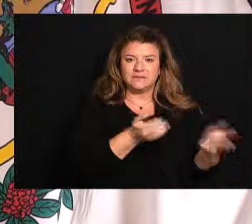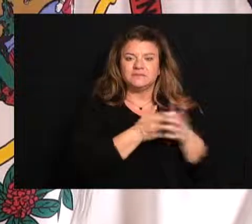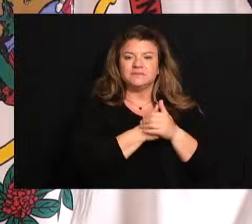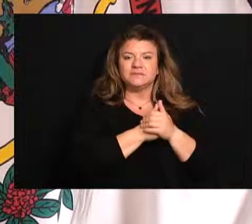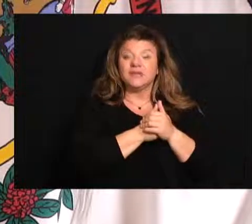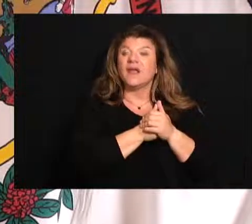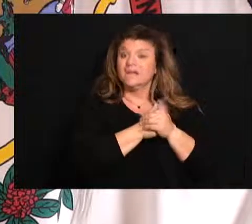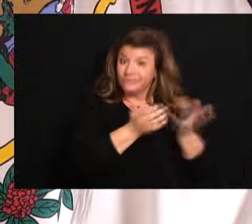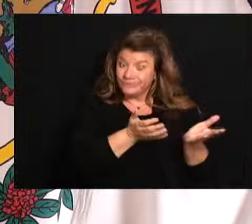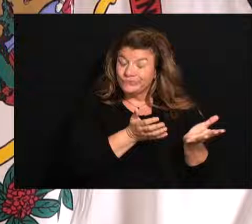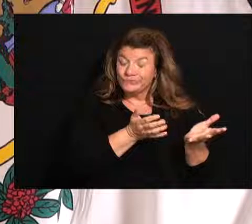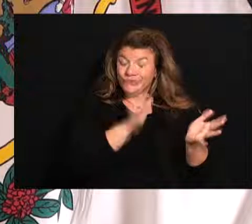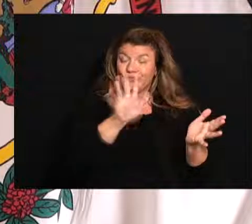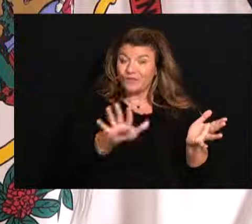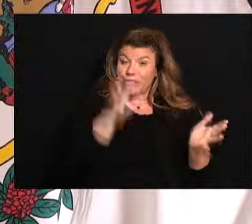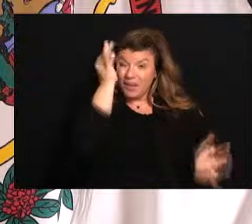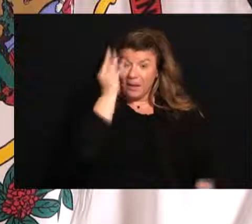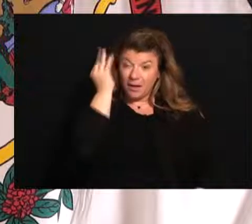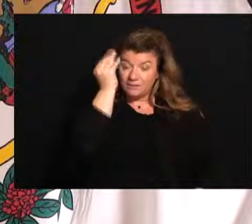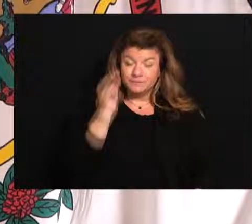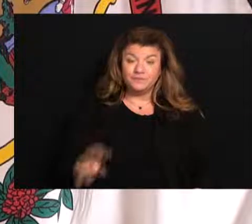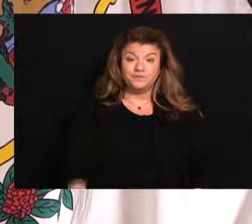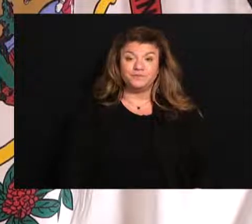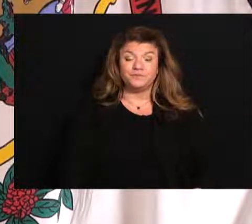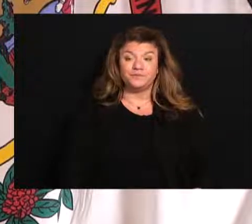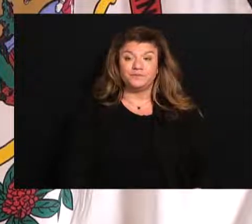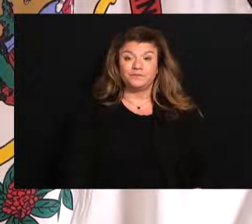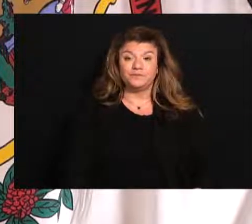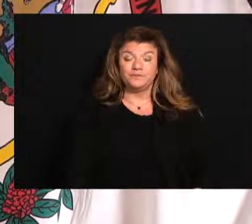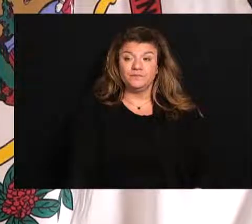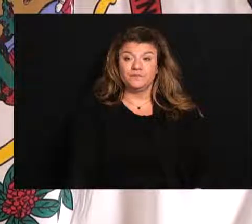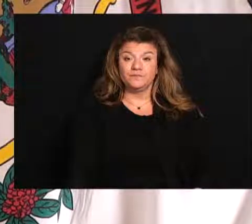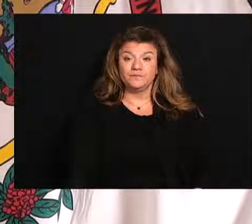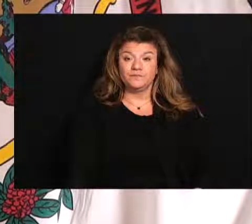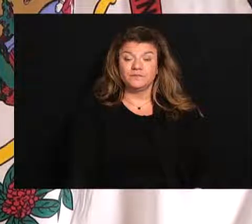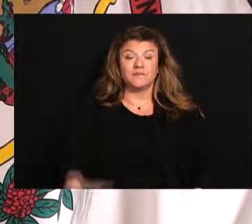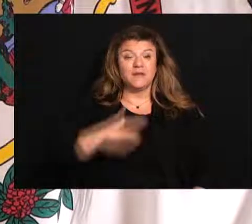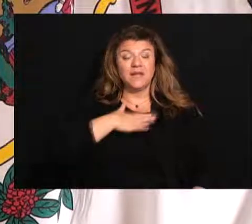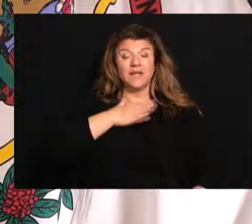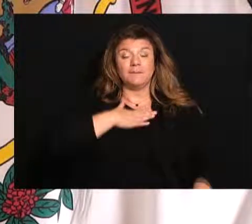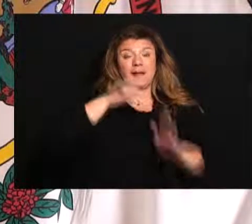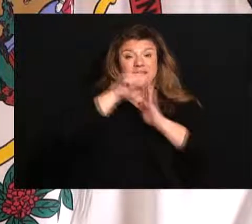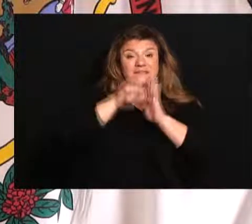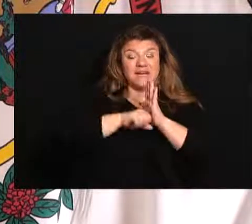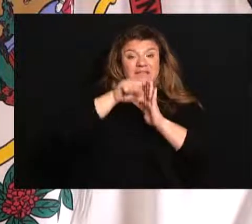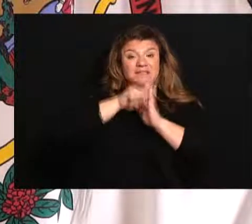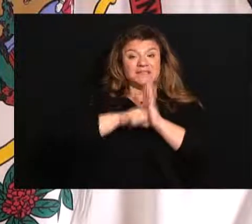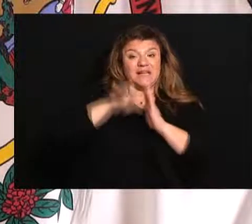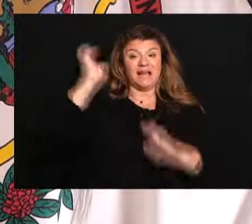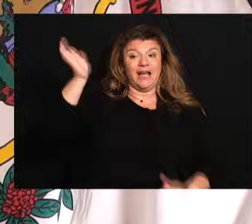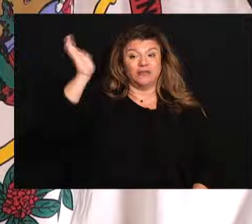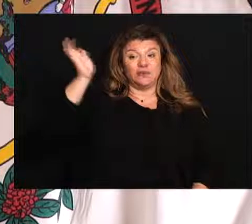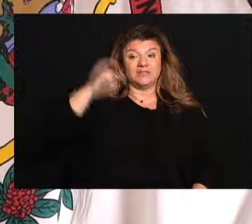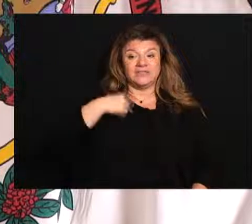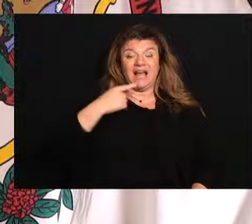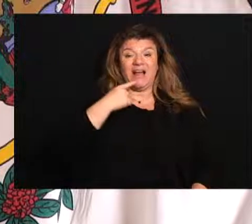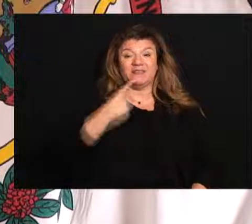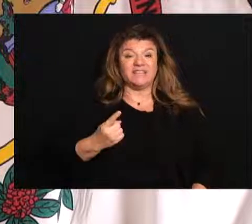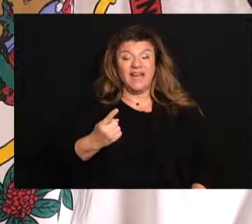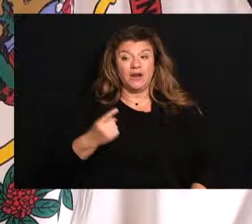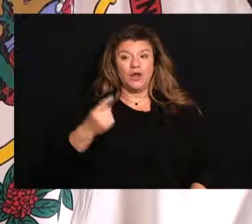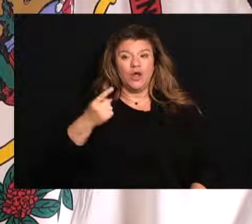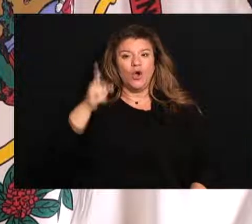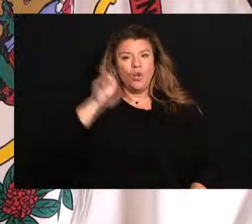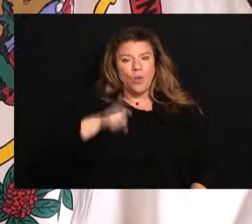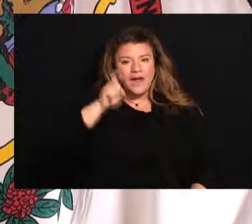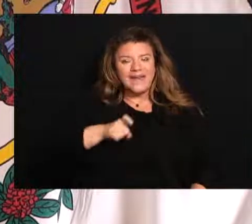with all of that, now let's just think about it. In my State of the State addresses, I have said we need to